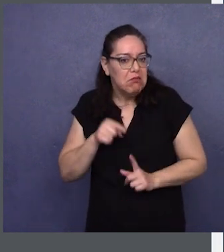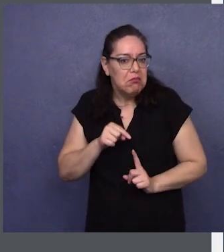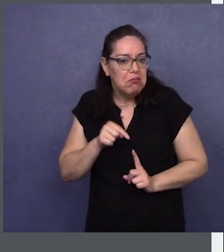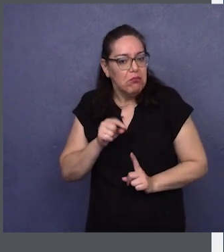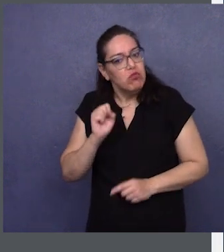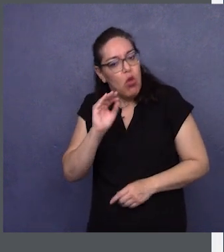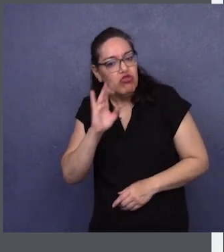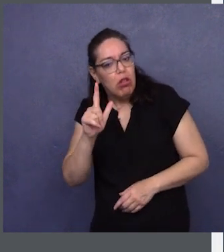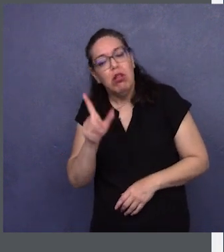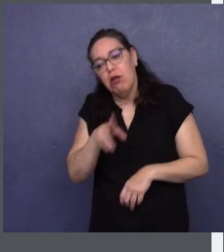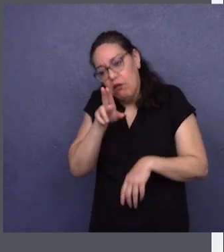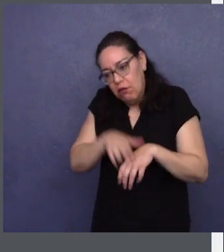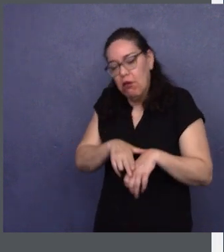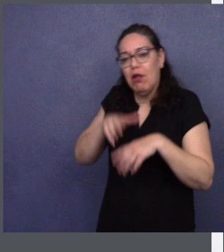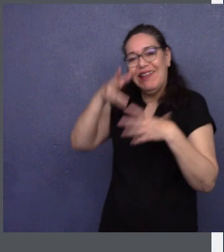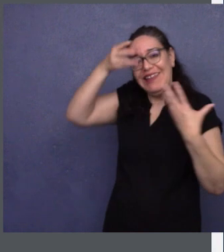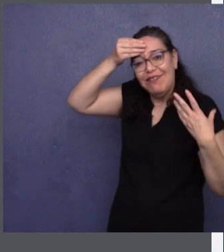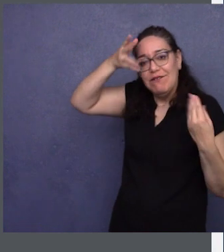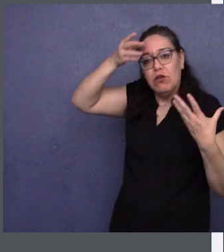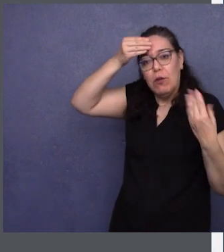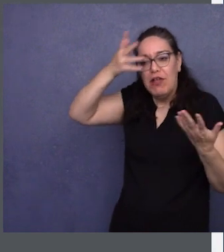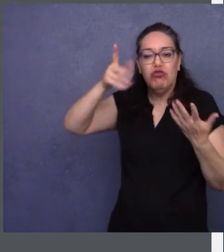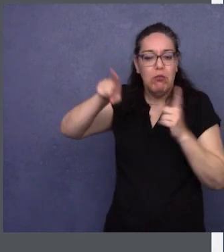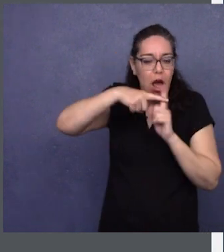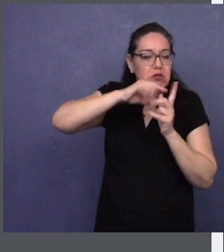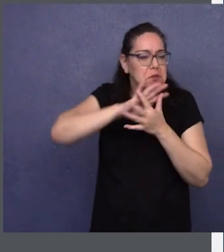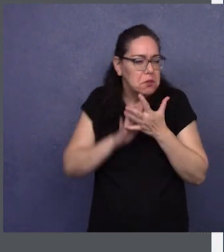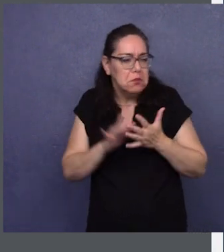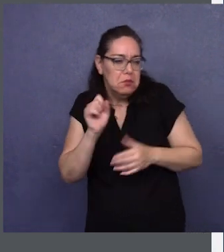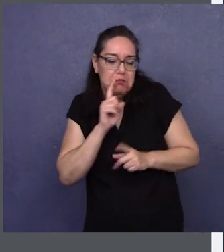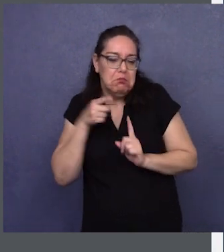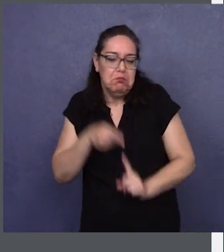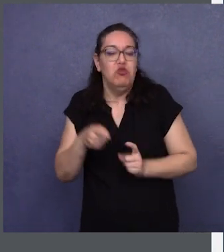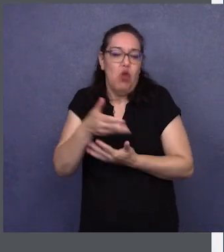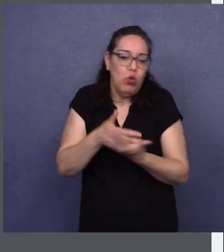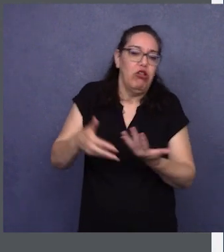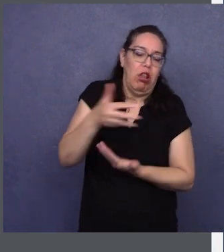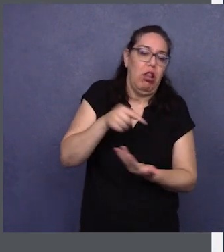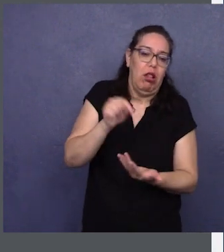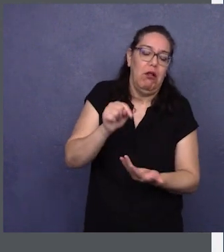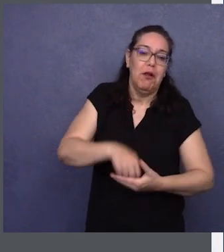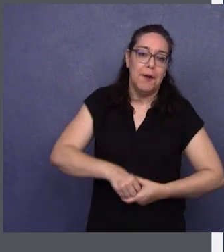with, of course, info sessions and all of that. But it's basically a social event.